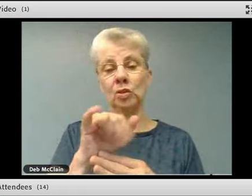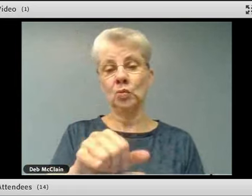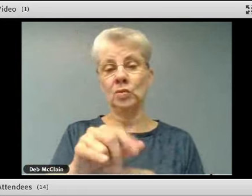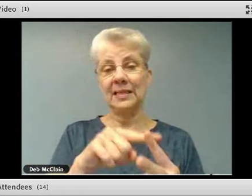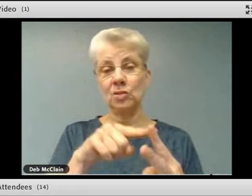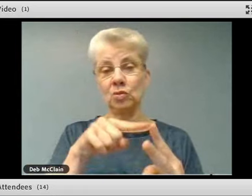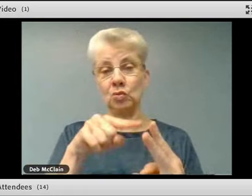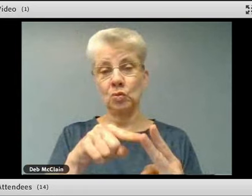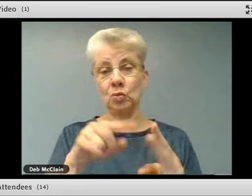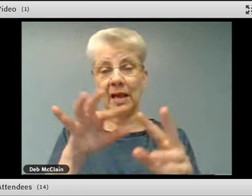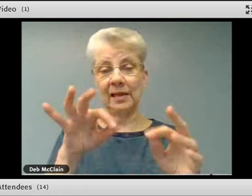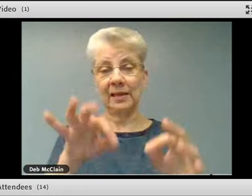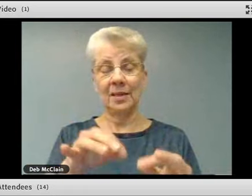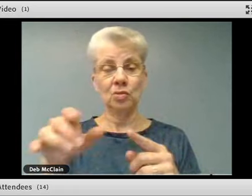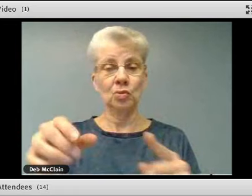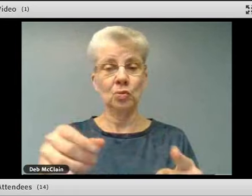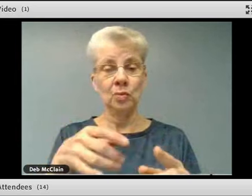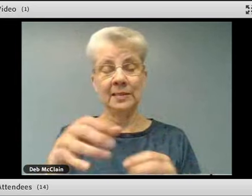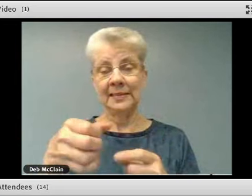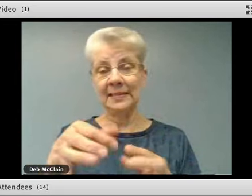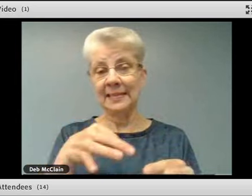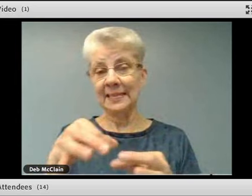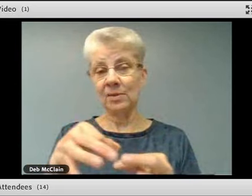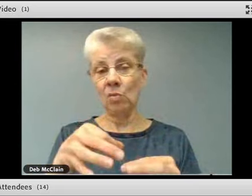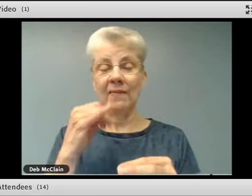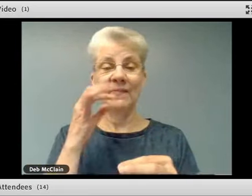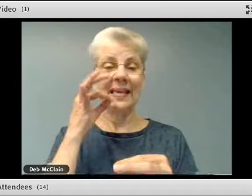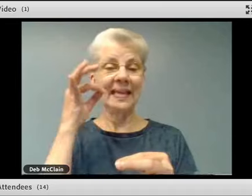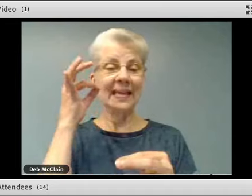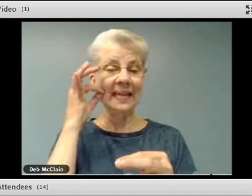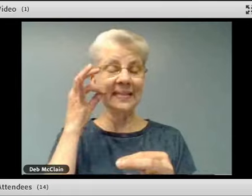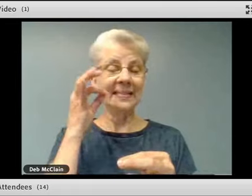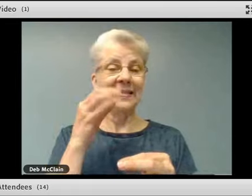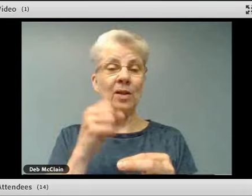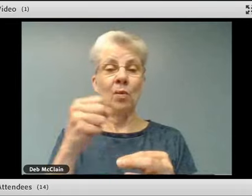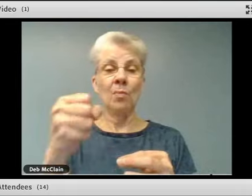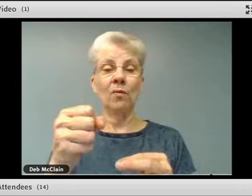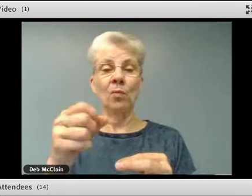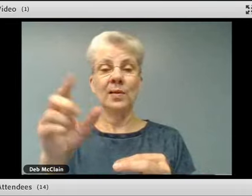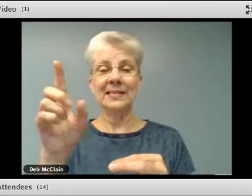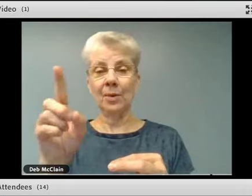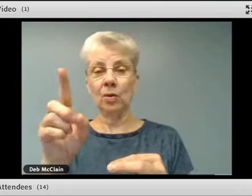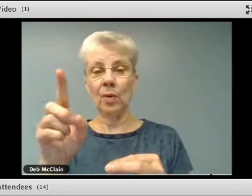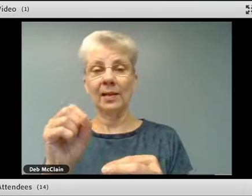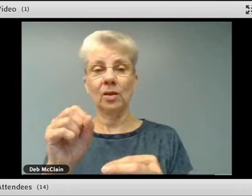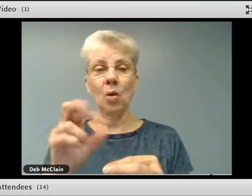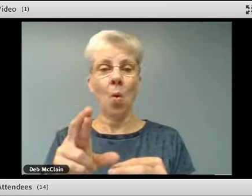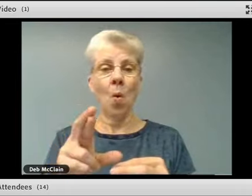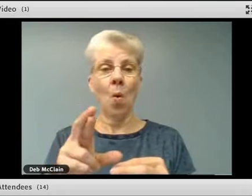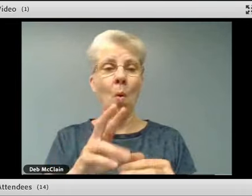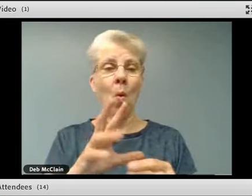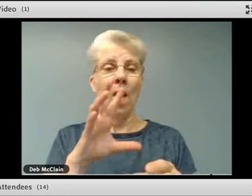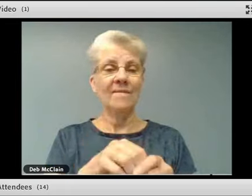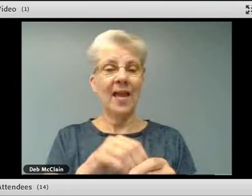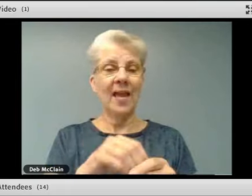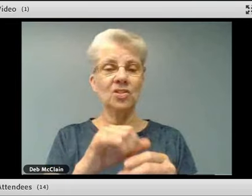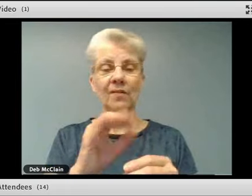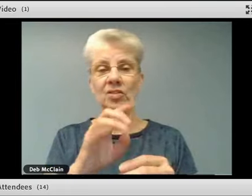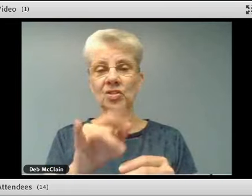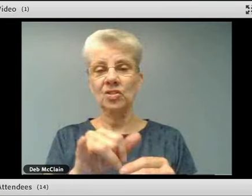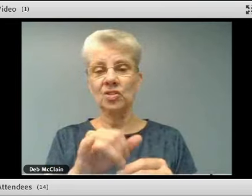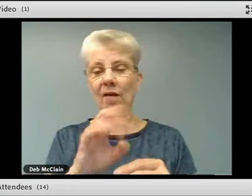explain whether Indian removal was a democratic action taken by the federal government or an invasion of Cherokee sovereignty. So you can